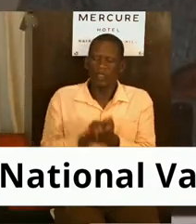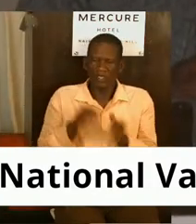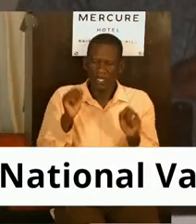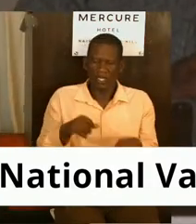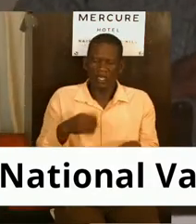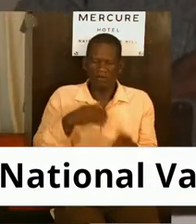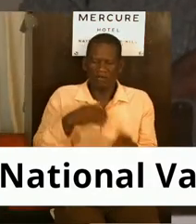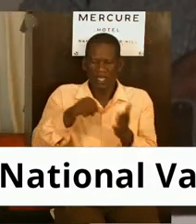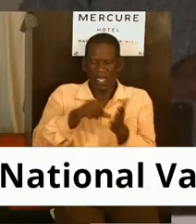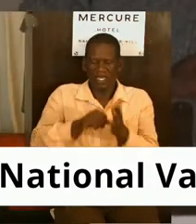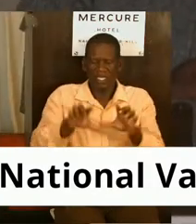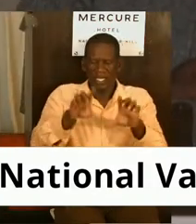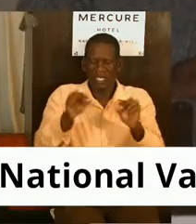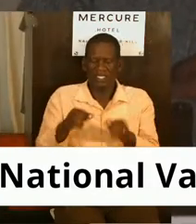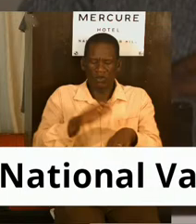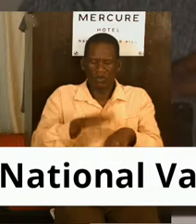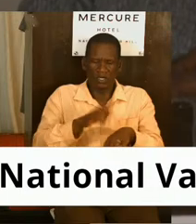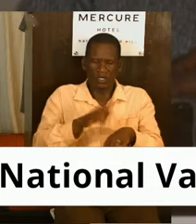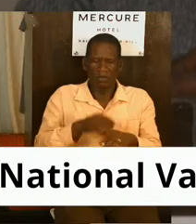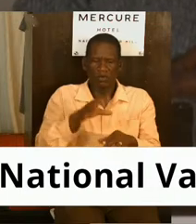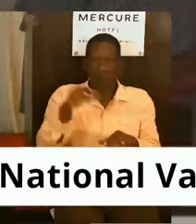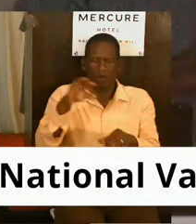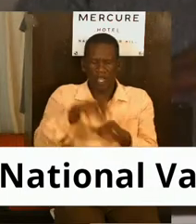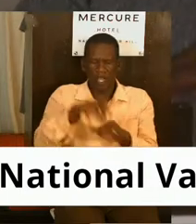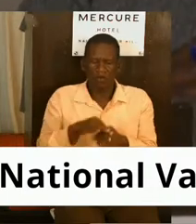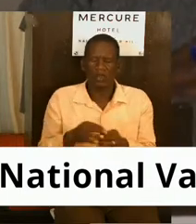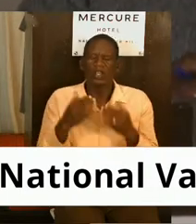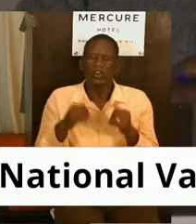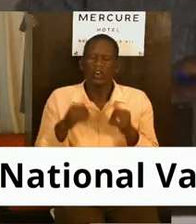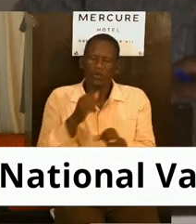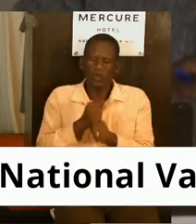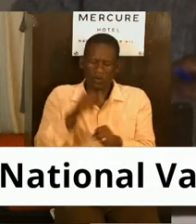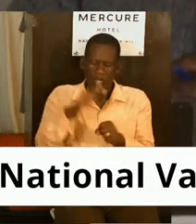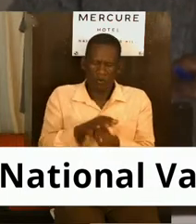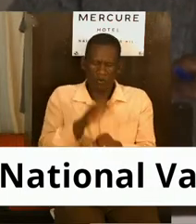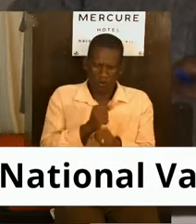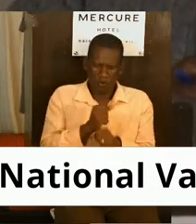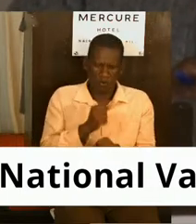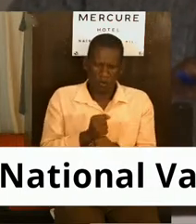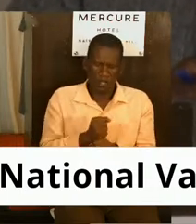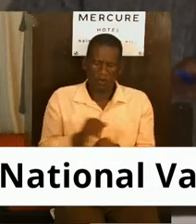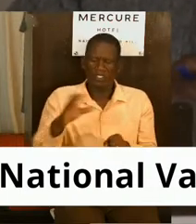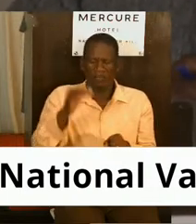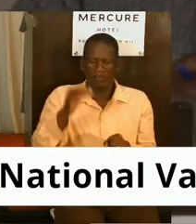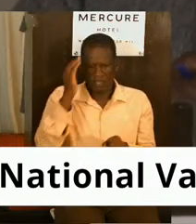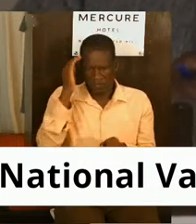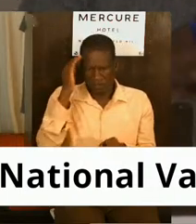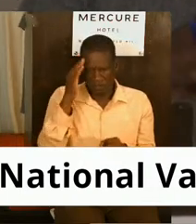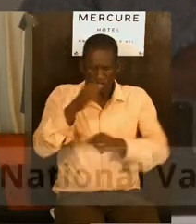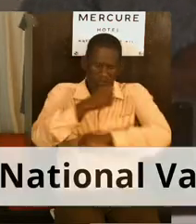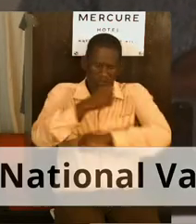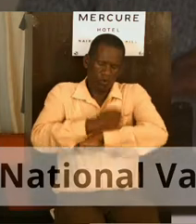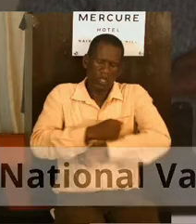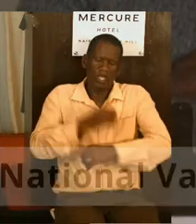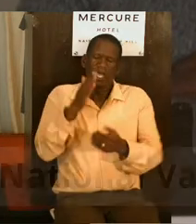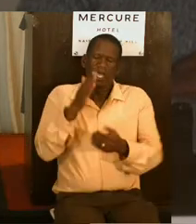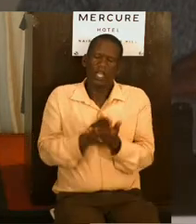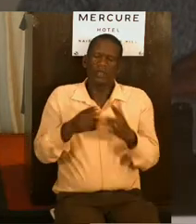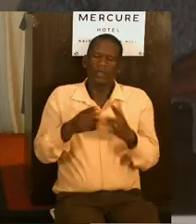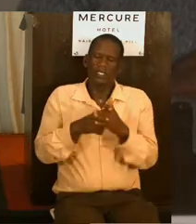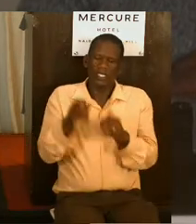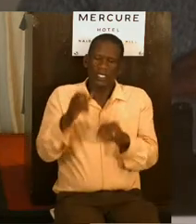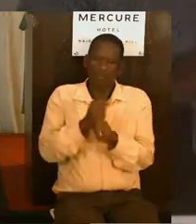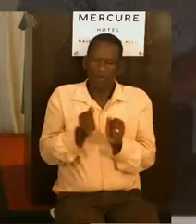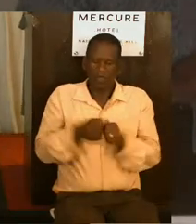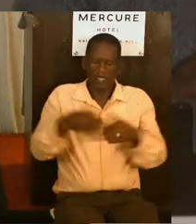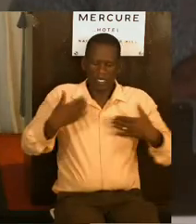can get their ideas on time to be able to go and vote uh we are doing a lot of work on civic education with schools actually we are starting to